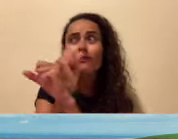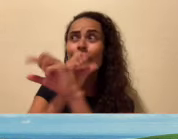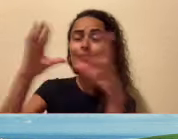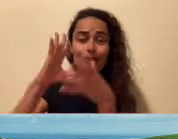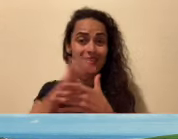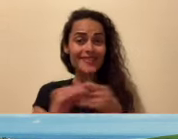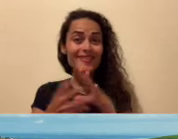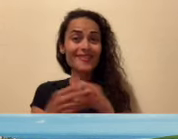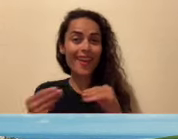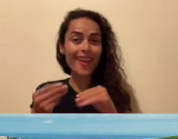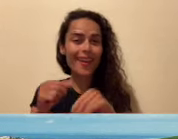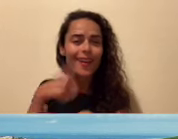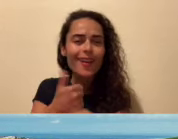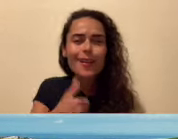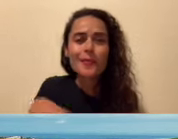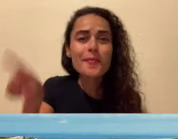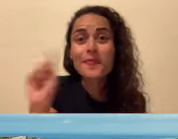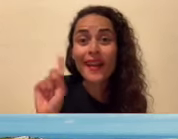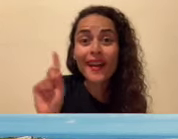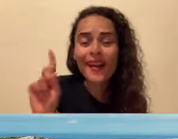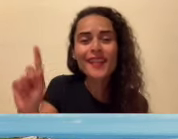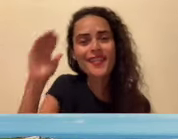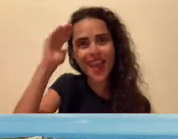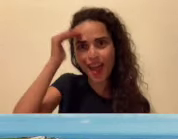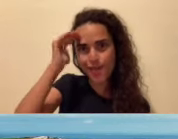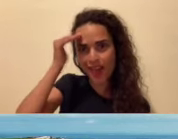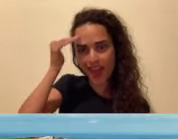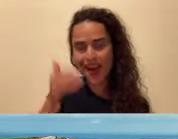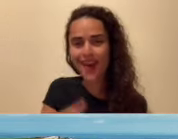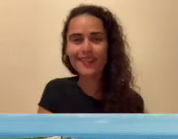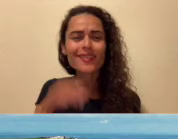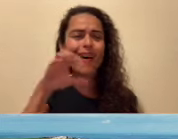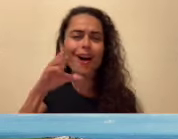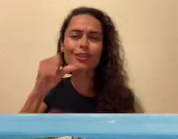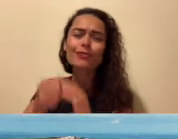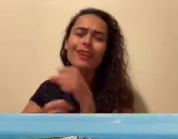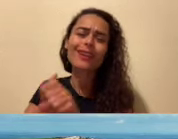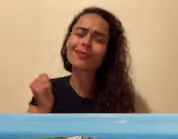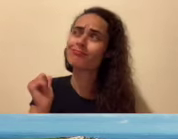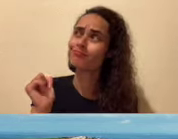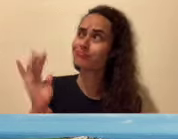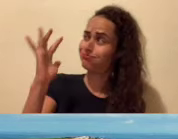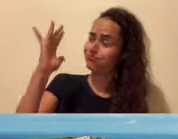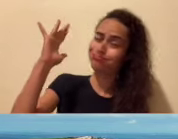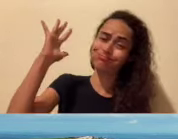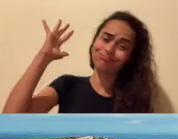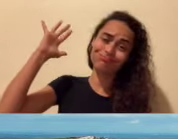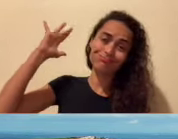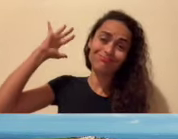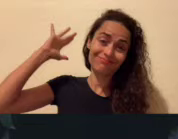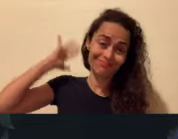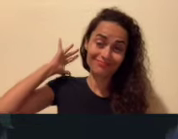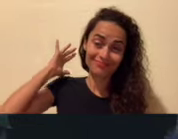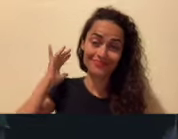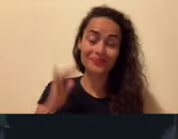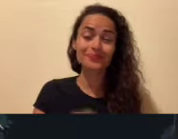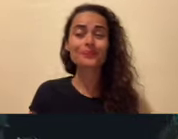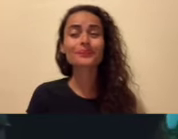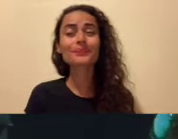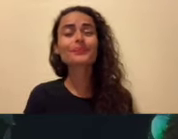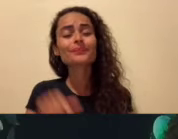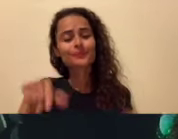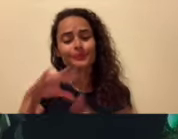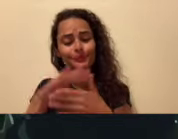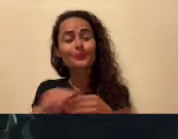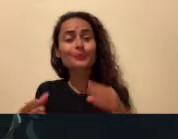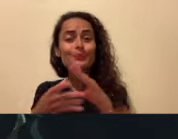Our version of the tale is set in Ireland hundreds of years ago. In this story, the Little Mermaid falls in love with the prince and agrees to trade the